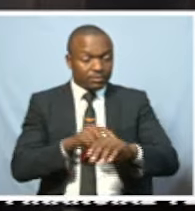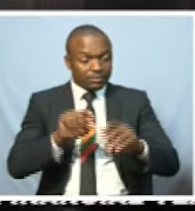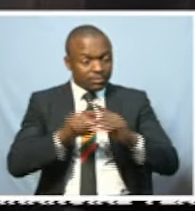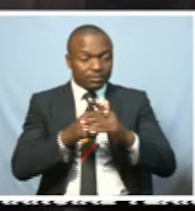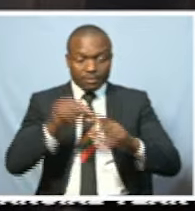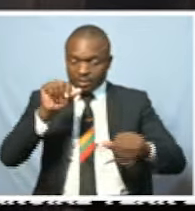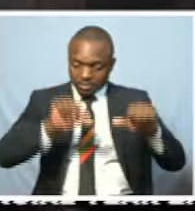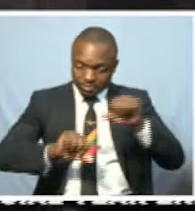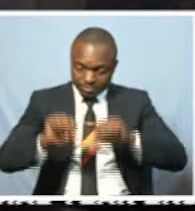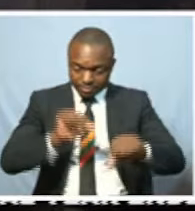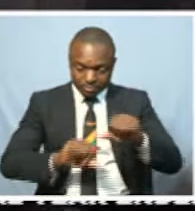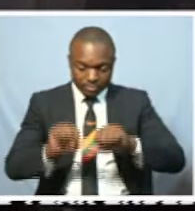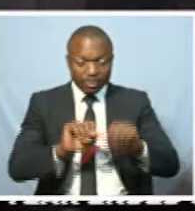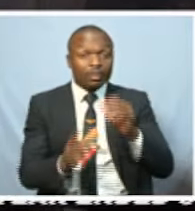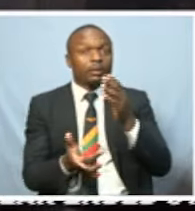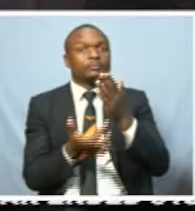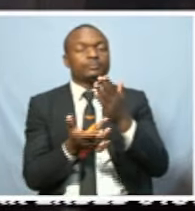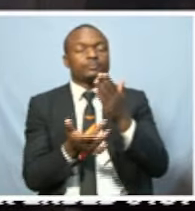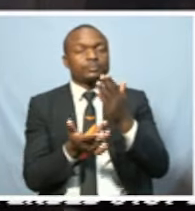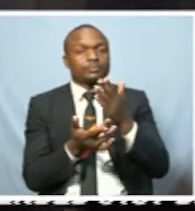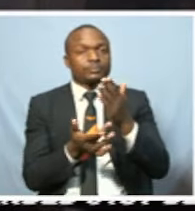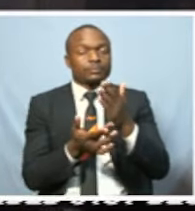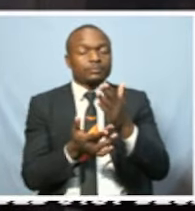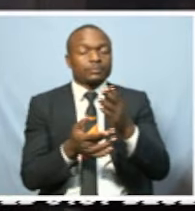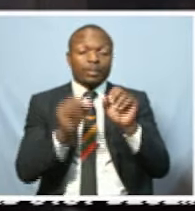the technical